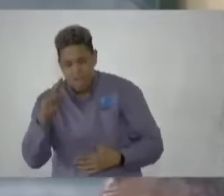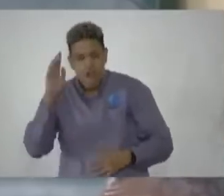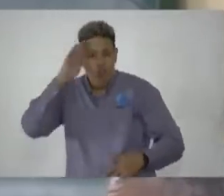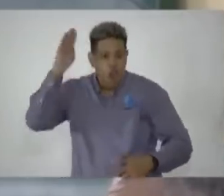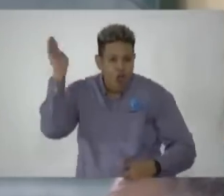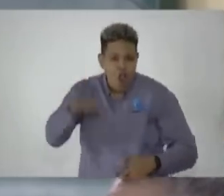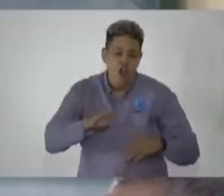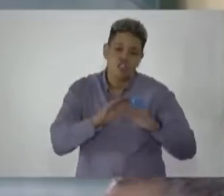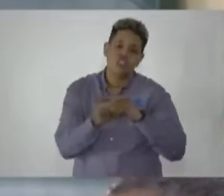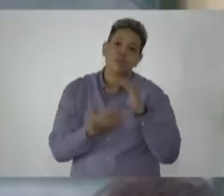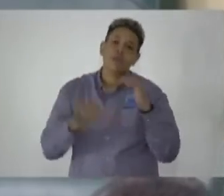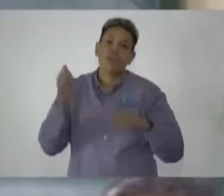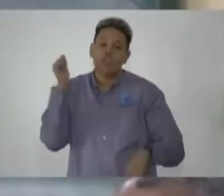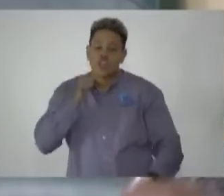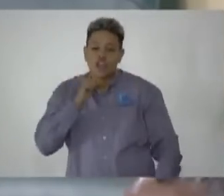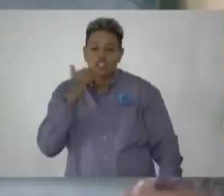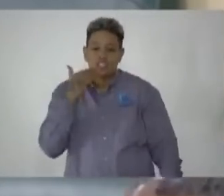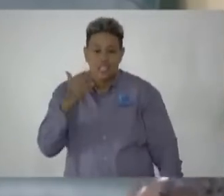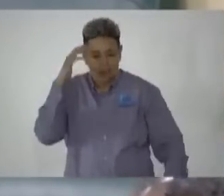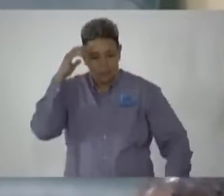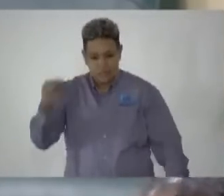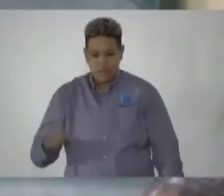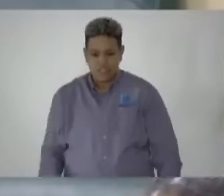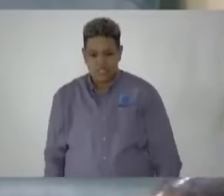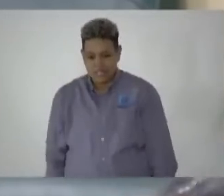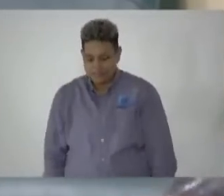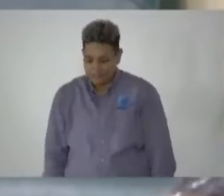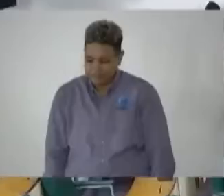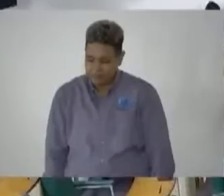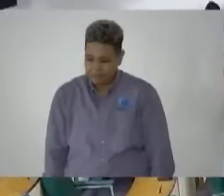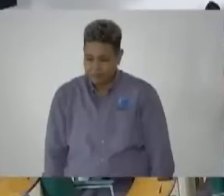all Jamaican girls. Thank you, Mr. President.